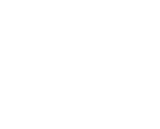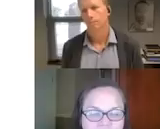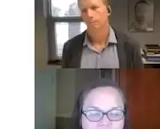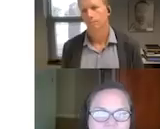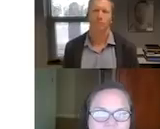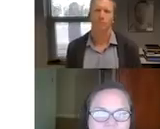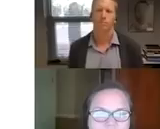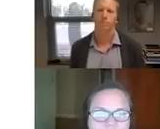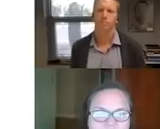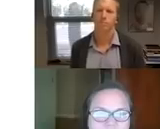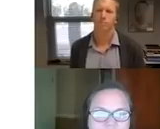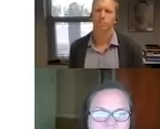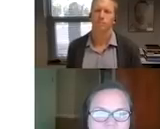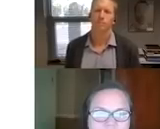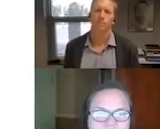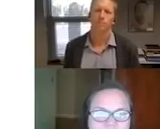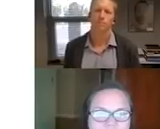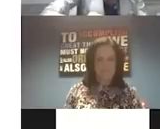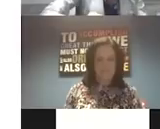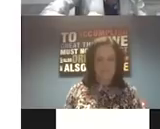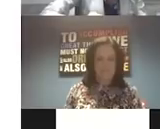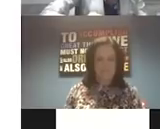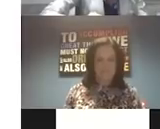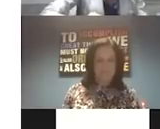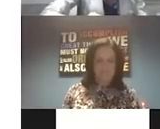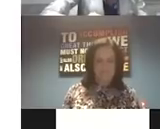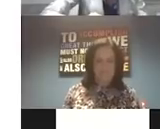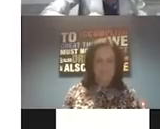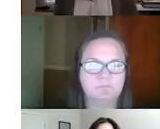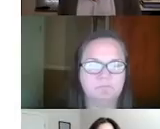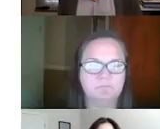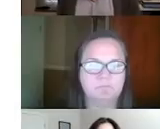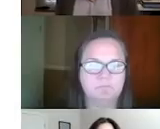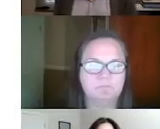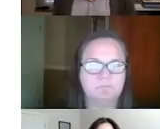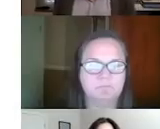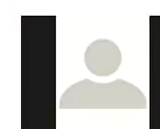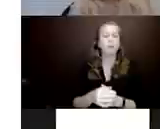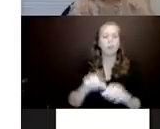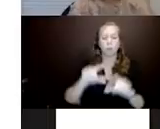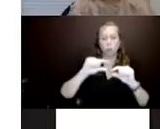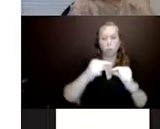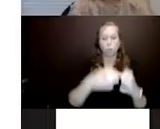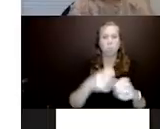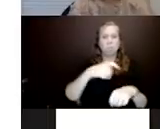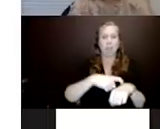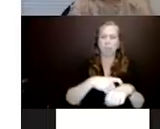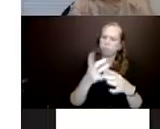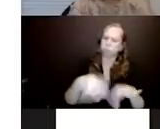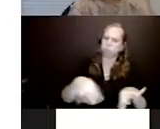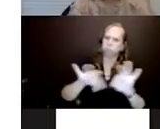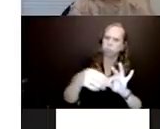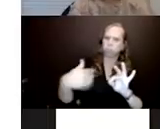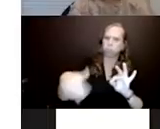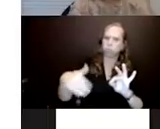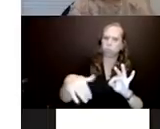of a small group lesson every day. And so that whole group time is really important to build some community